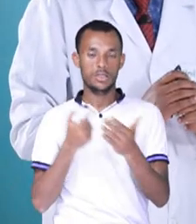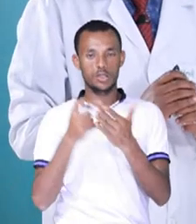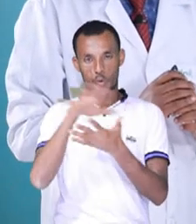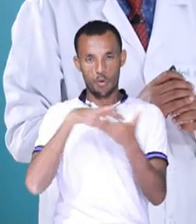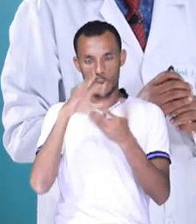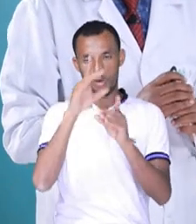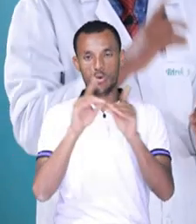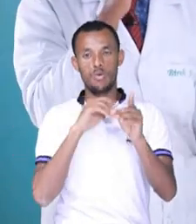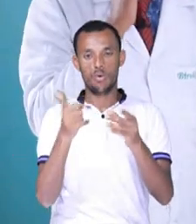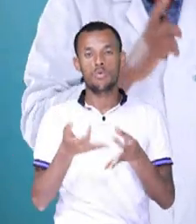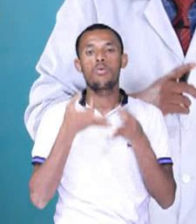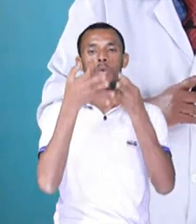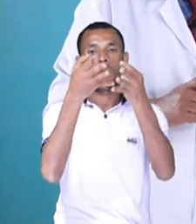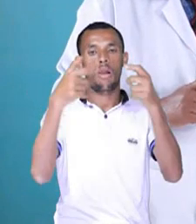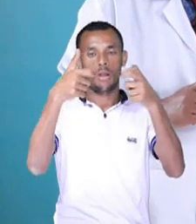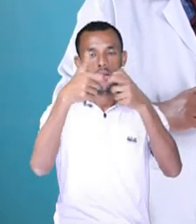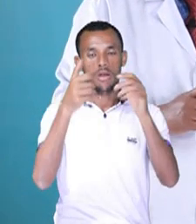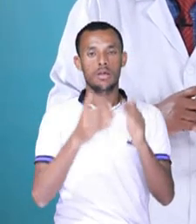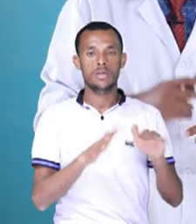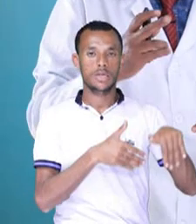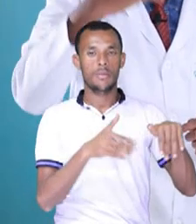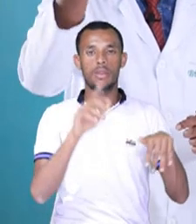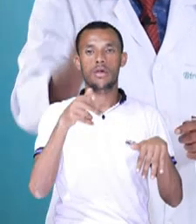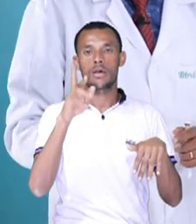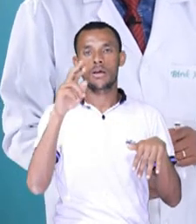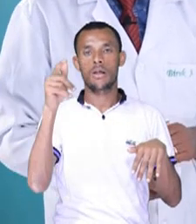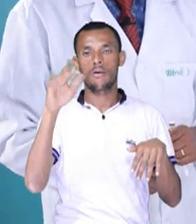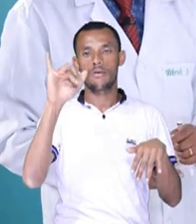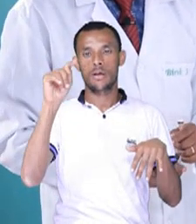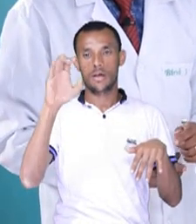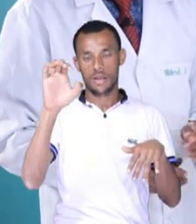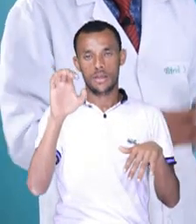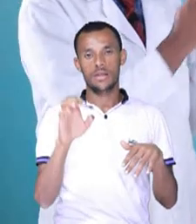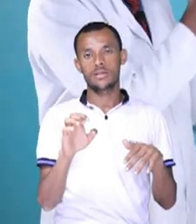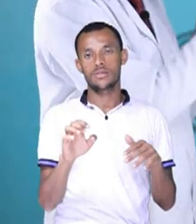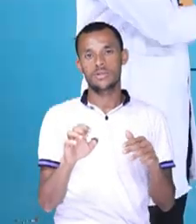again, do not conduct electricity except graphite. Graphites conduct electricity.